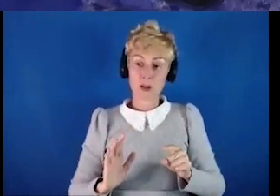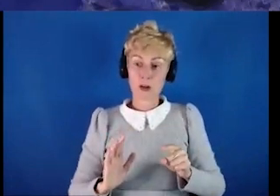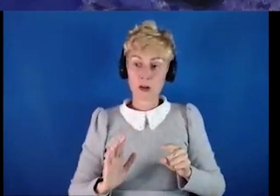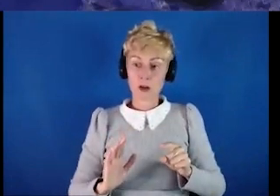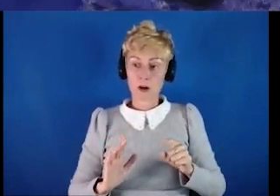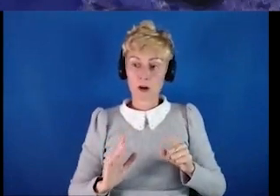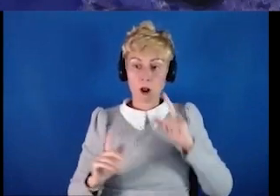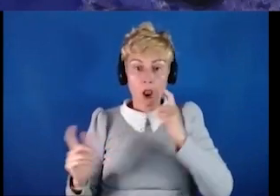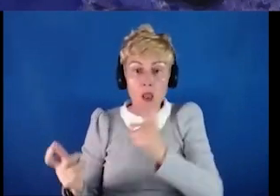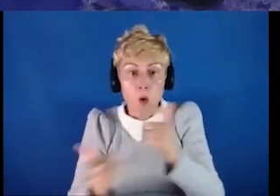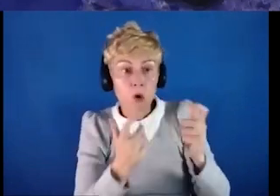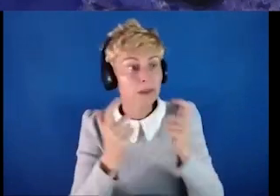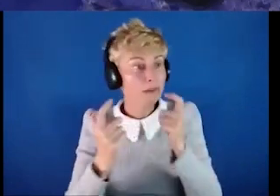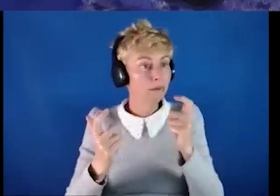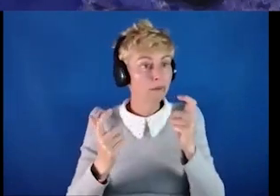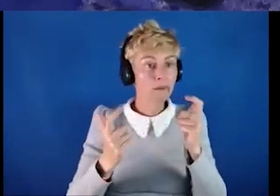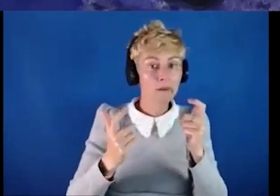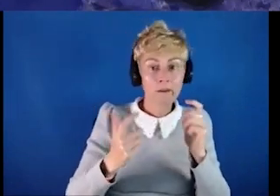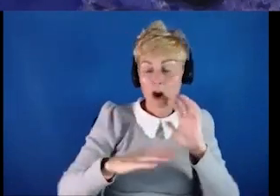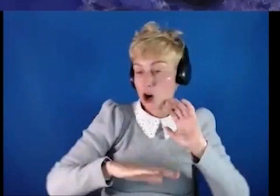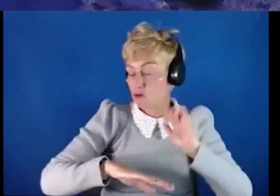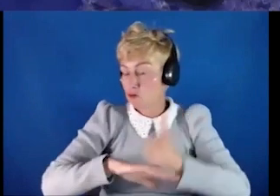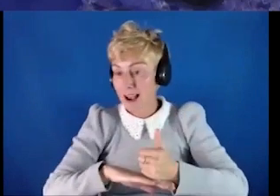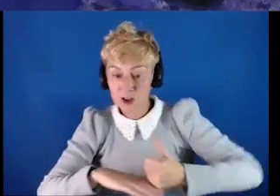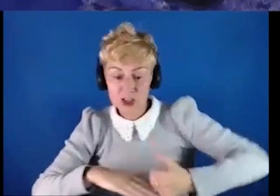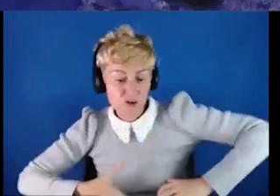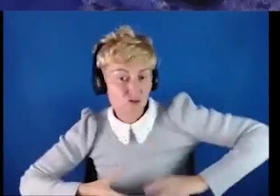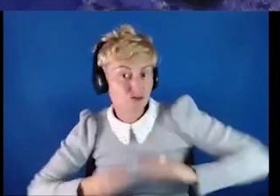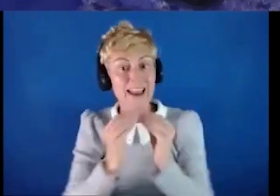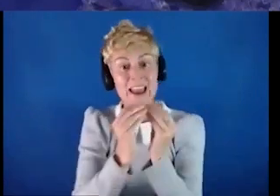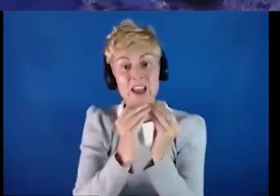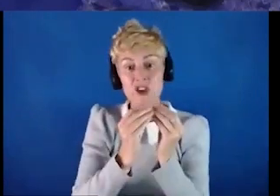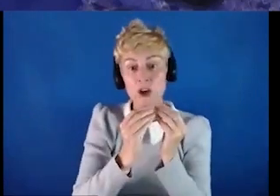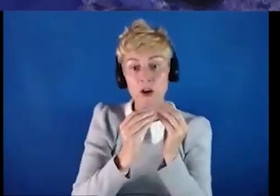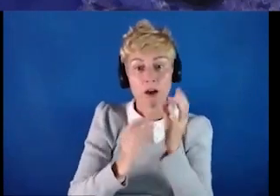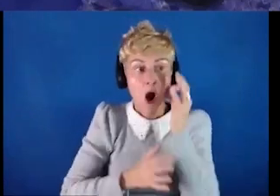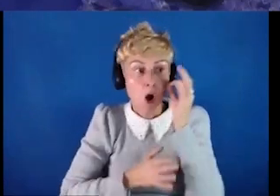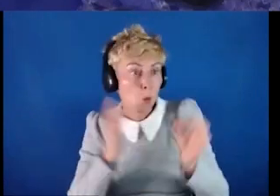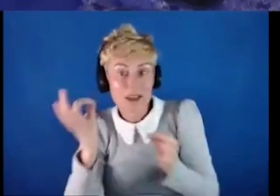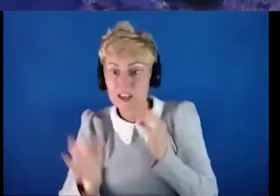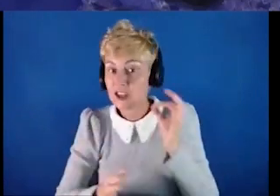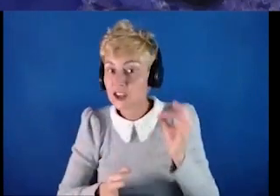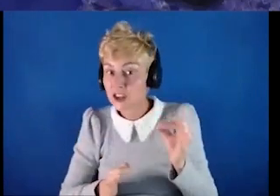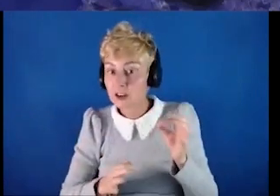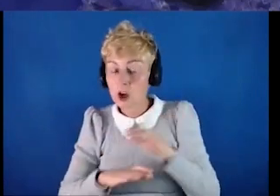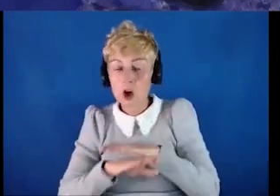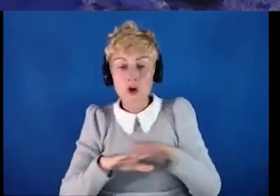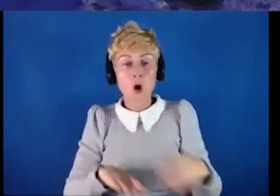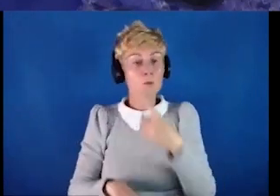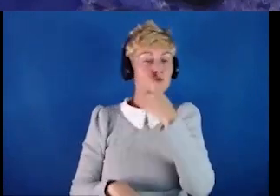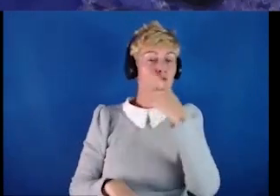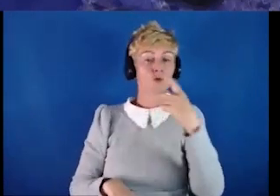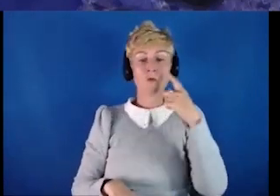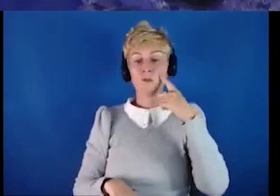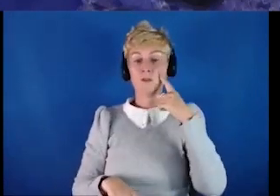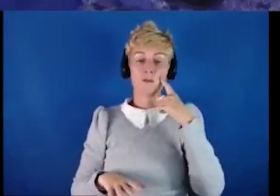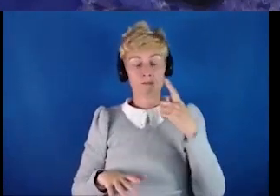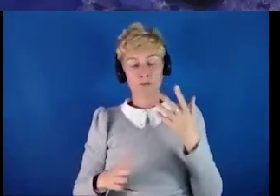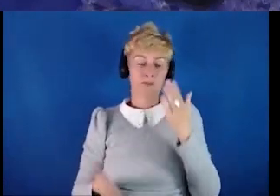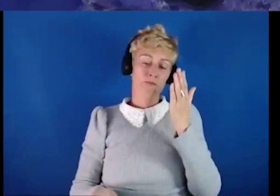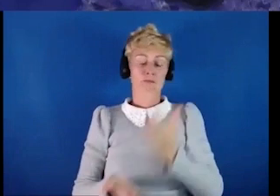sustainability. It's grounded in invention and speculation rather than proof and